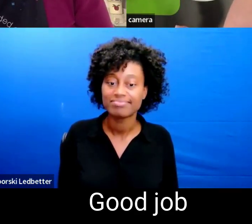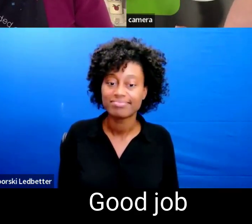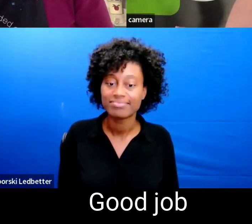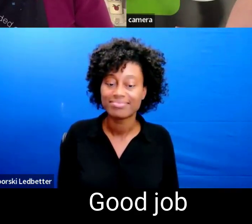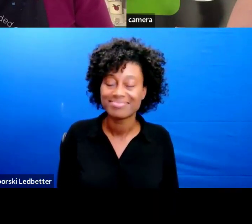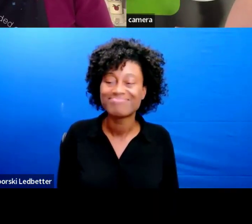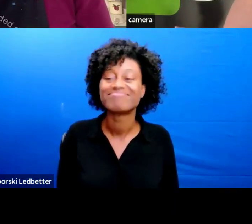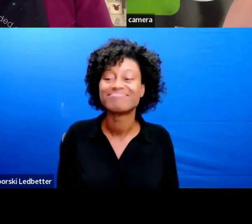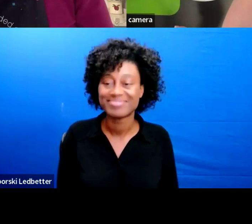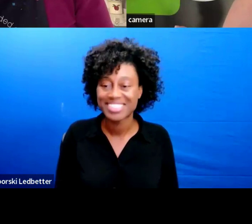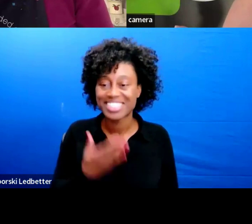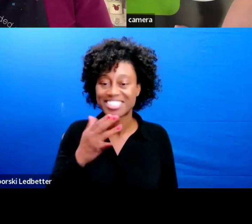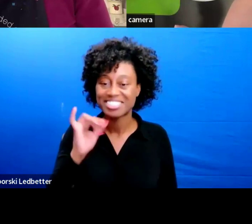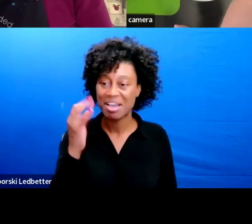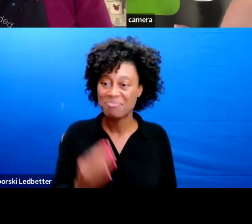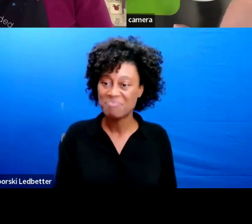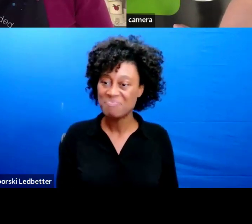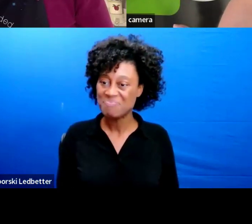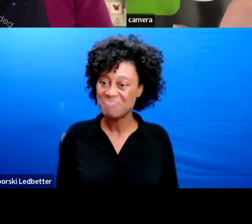Good job.